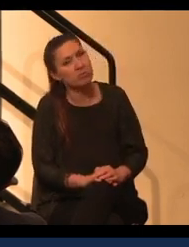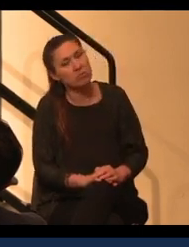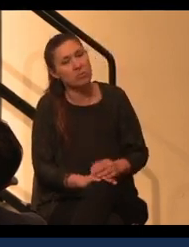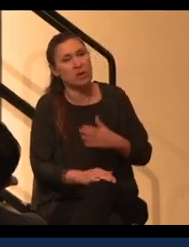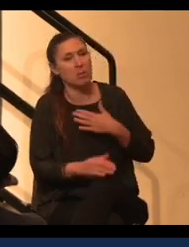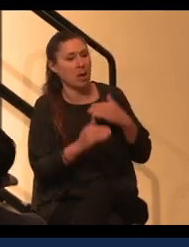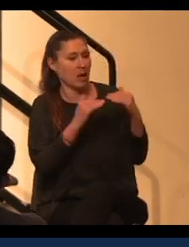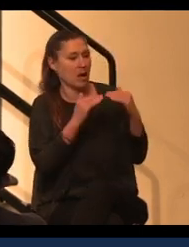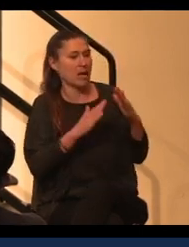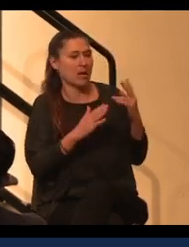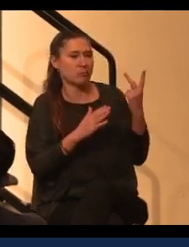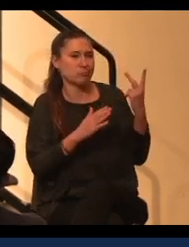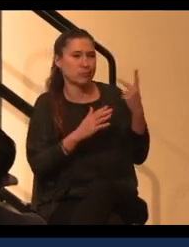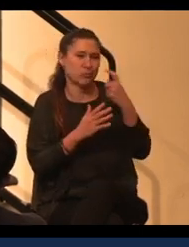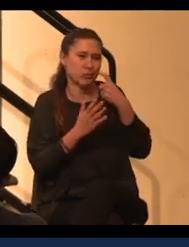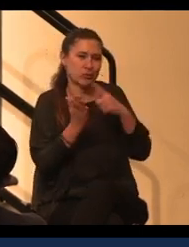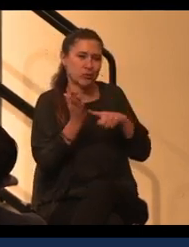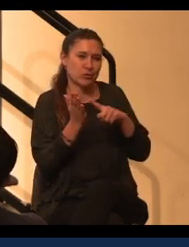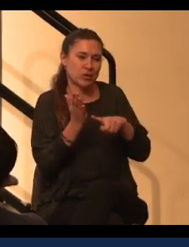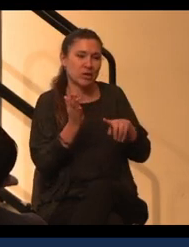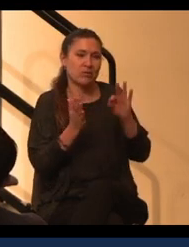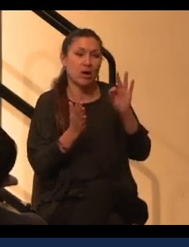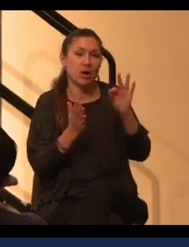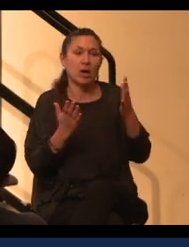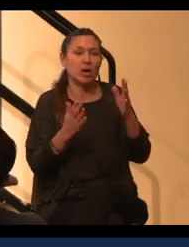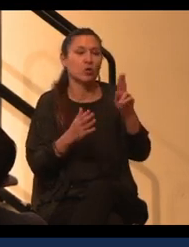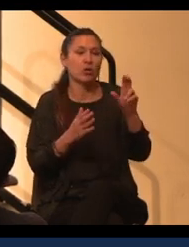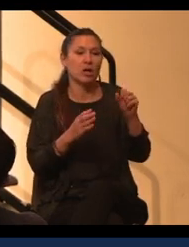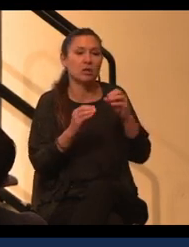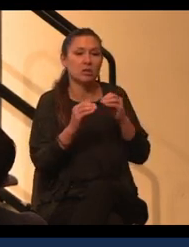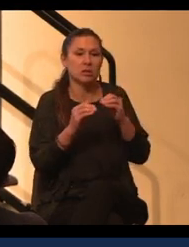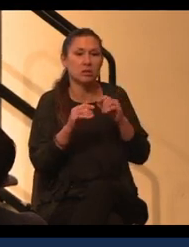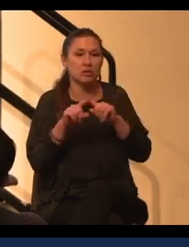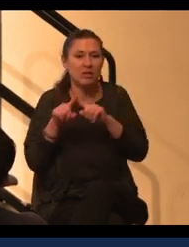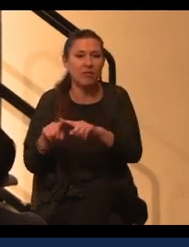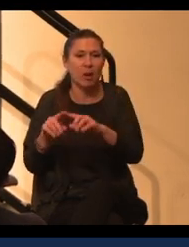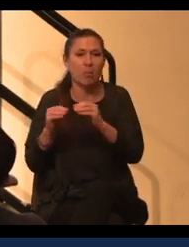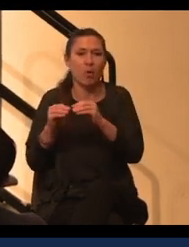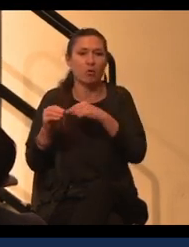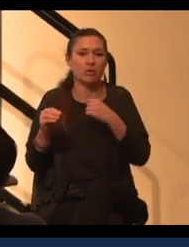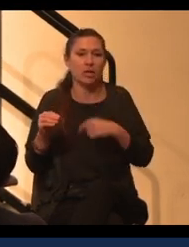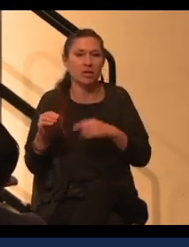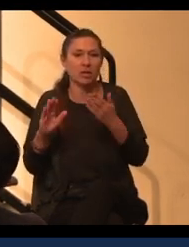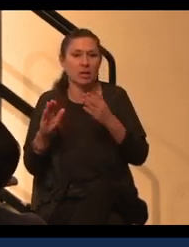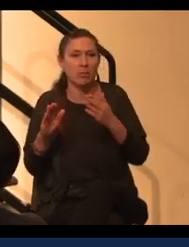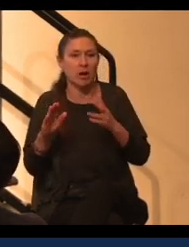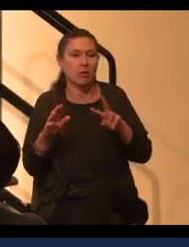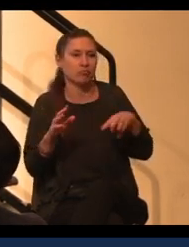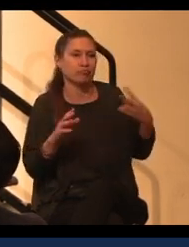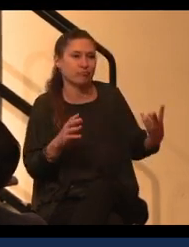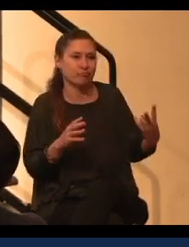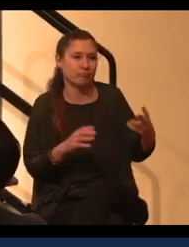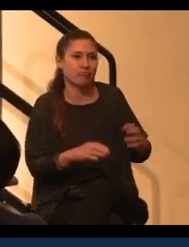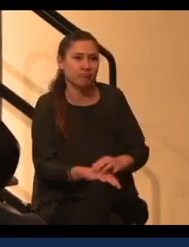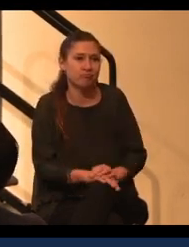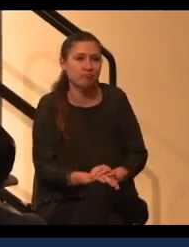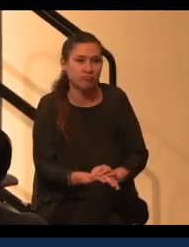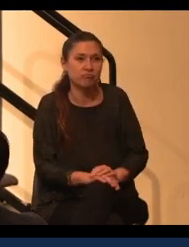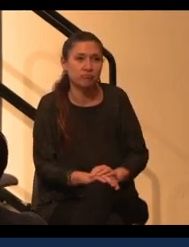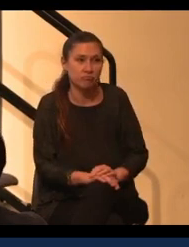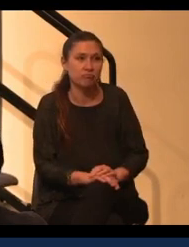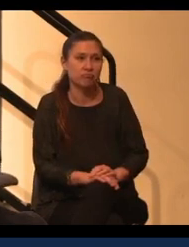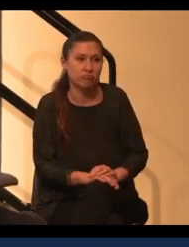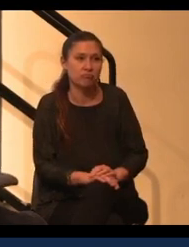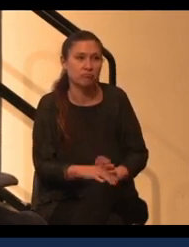and I found that the US is actually more dependent on China than China dependent on the United States. And there's